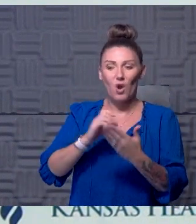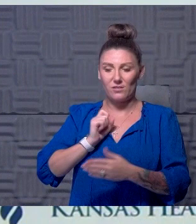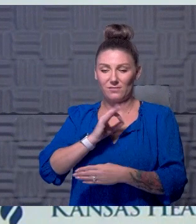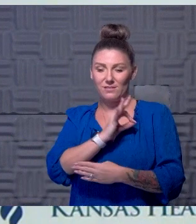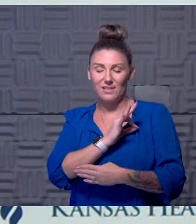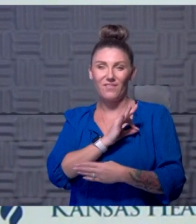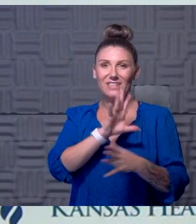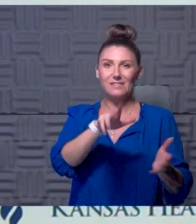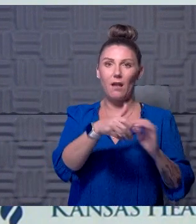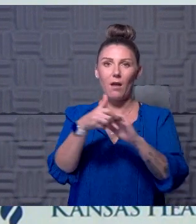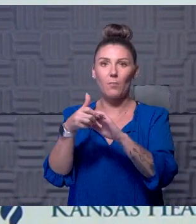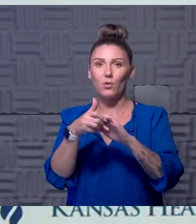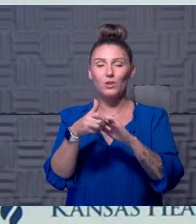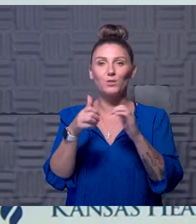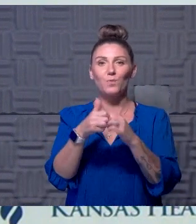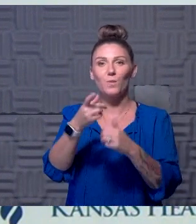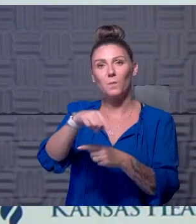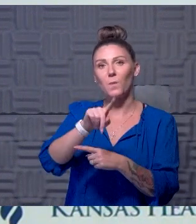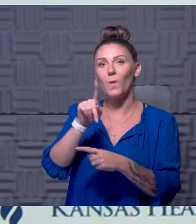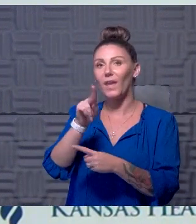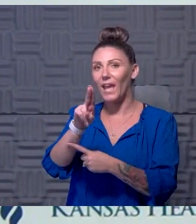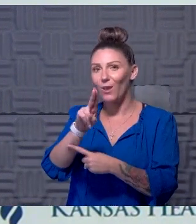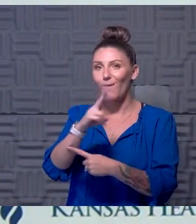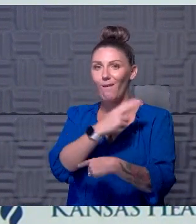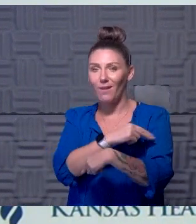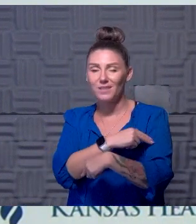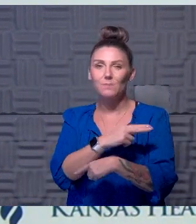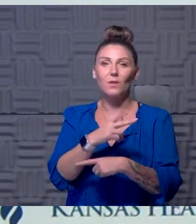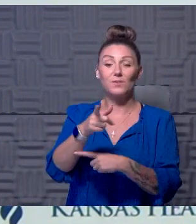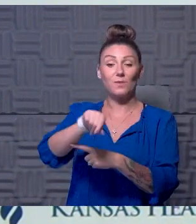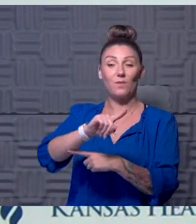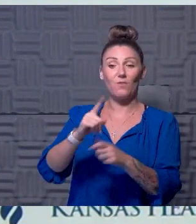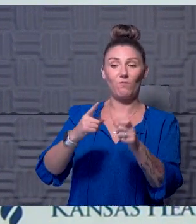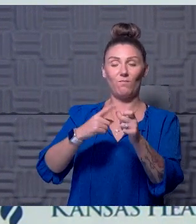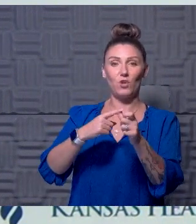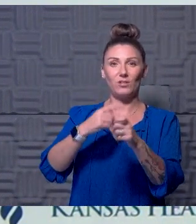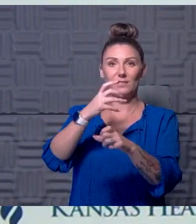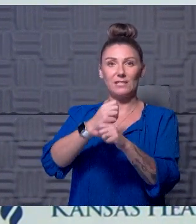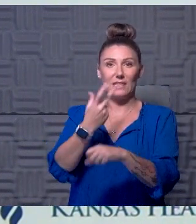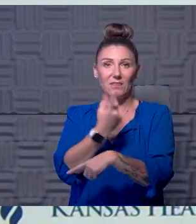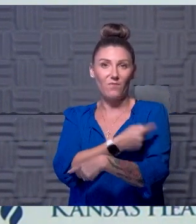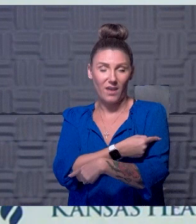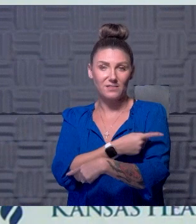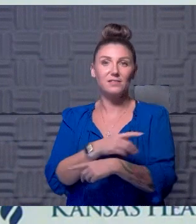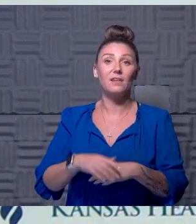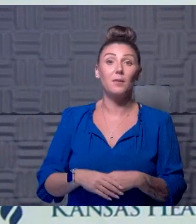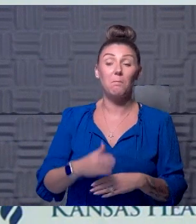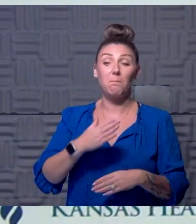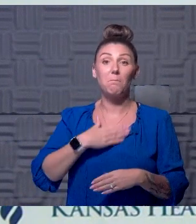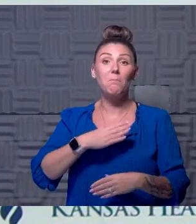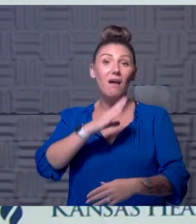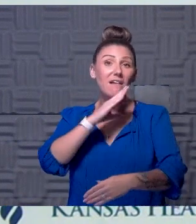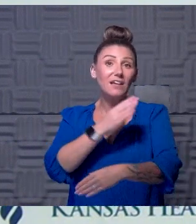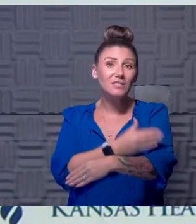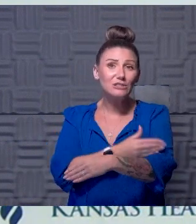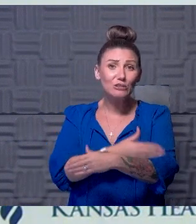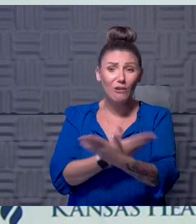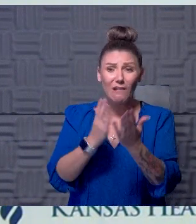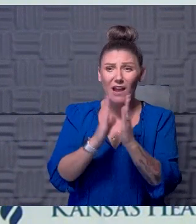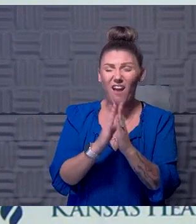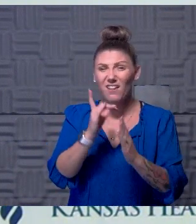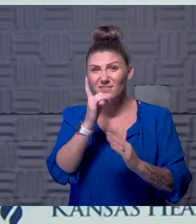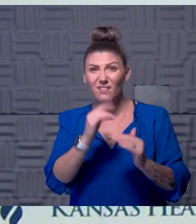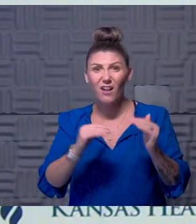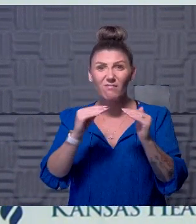in collaboration with you guys here in KU Med. So they are going to be the first ones to get the vaccine. And my daughter even said, why it's not fair